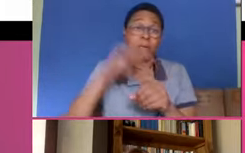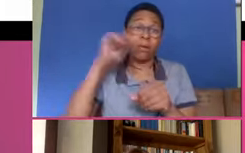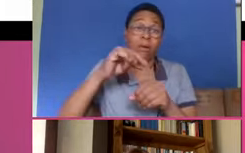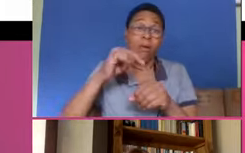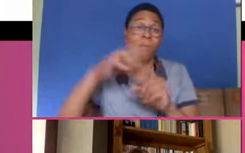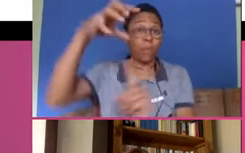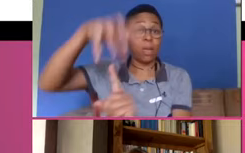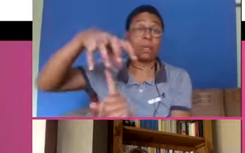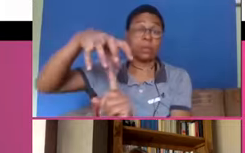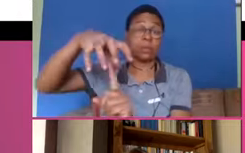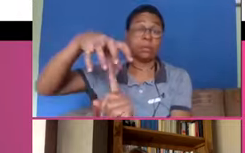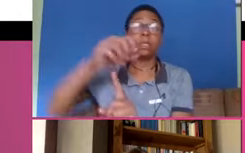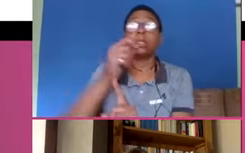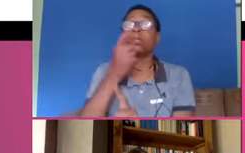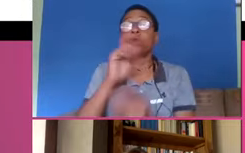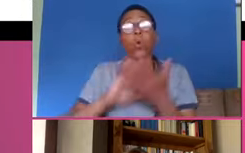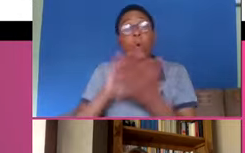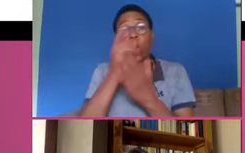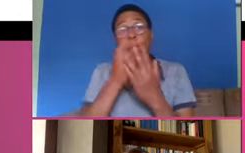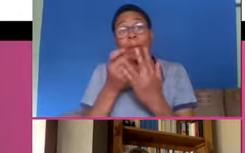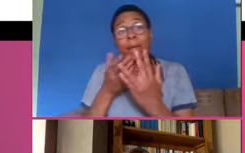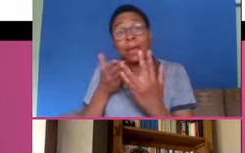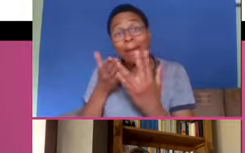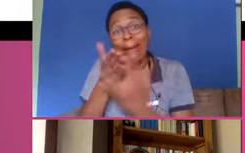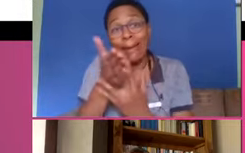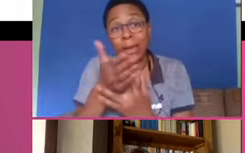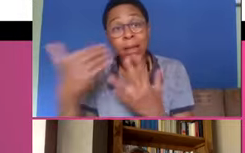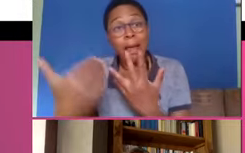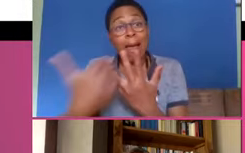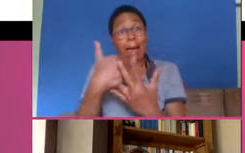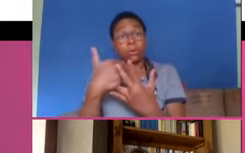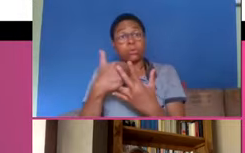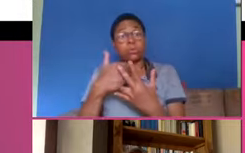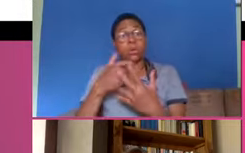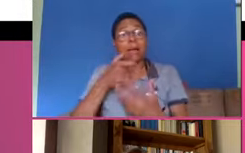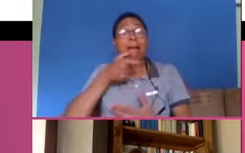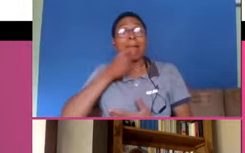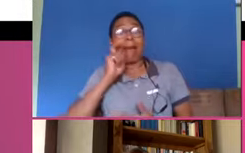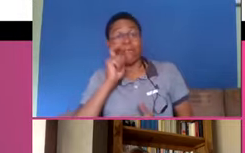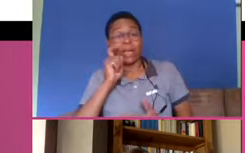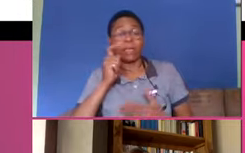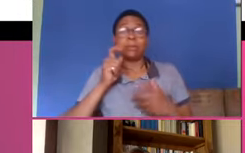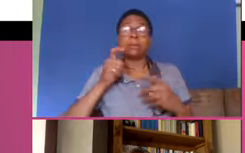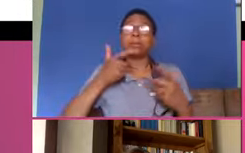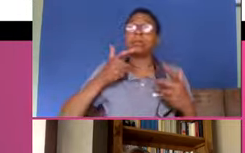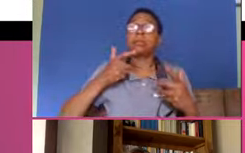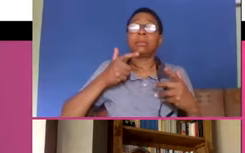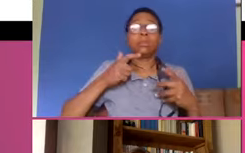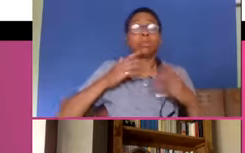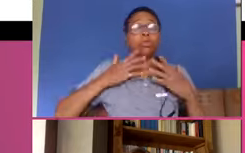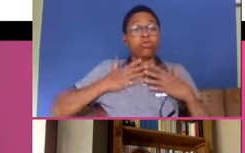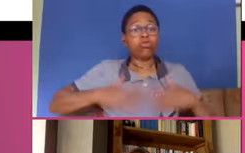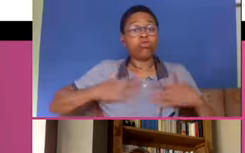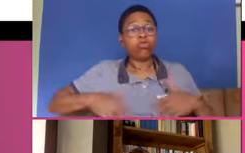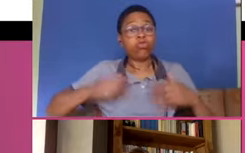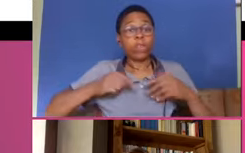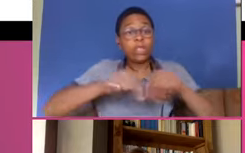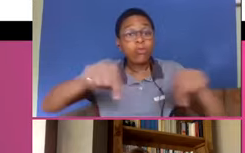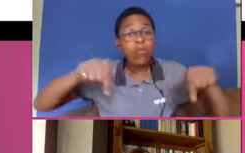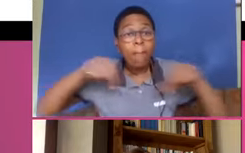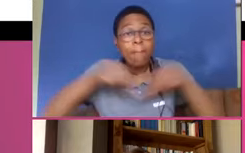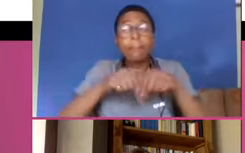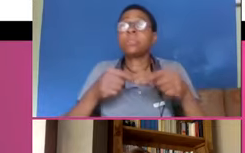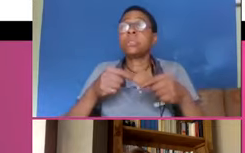also entrances and exits, break rooms, dressing rooms, canteens, foyers and bars, and